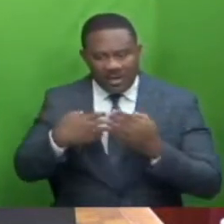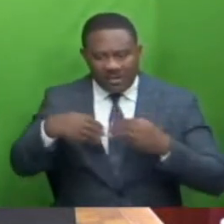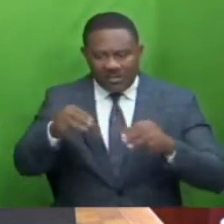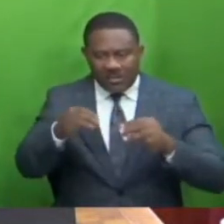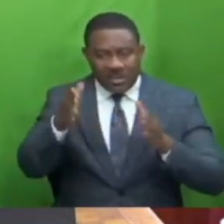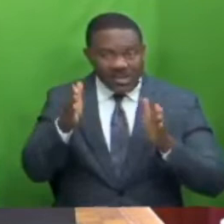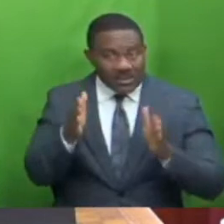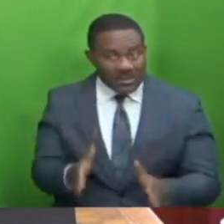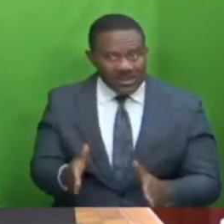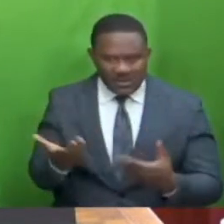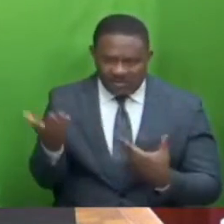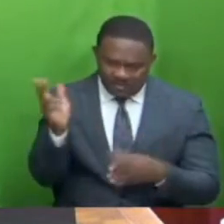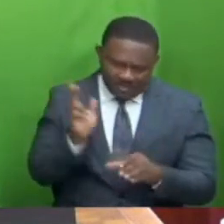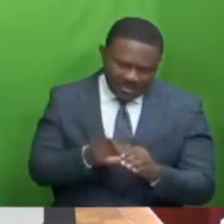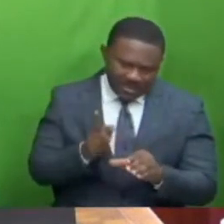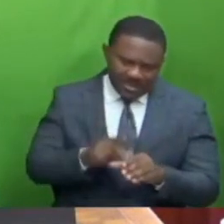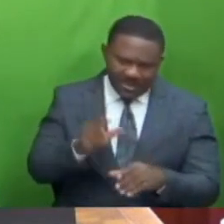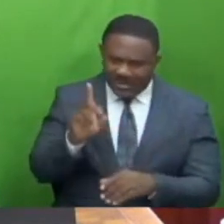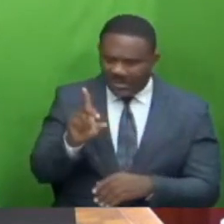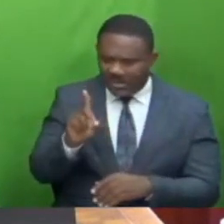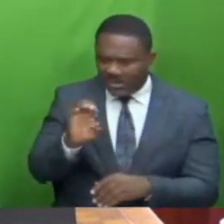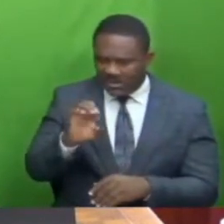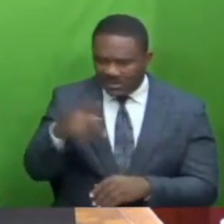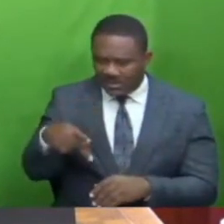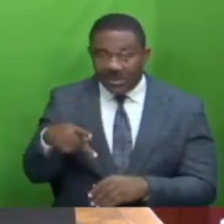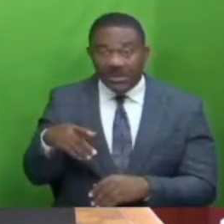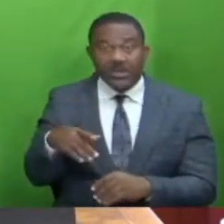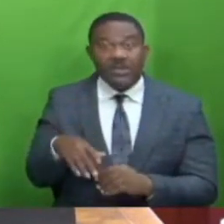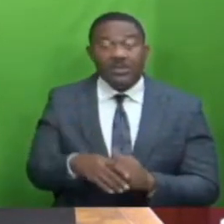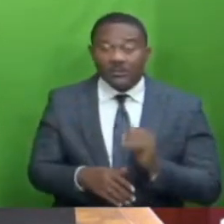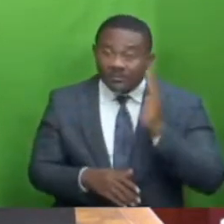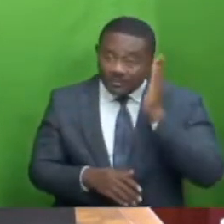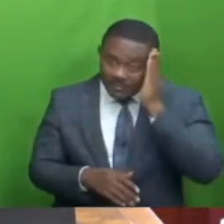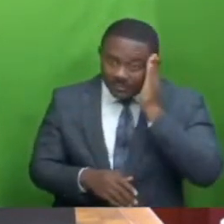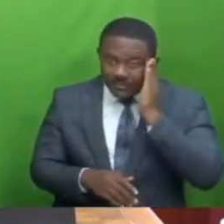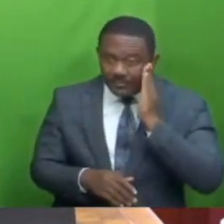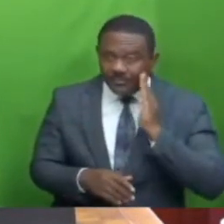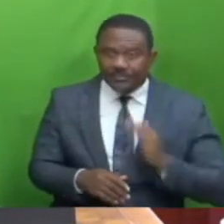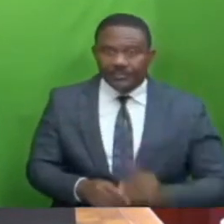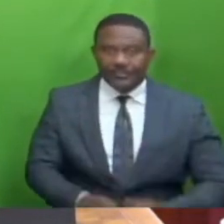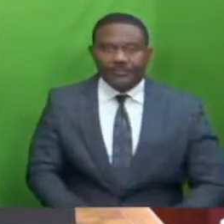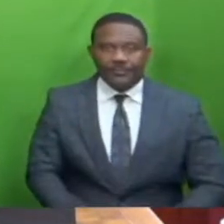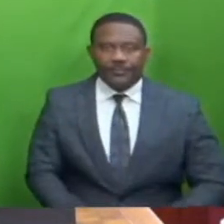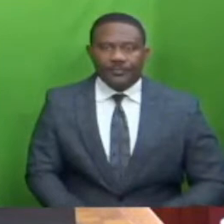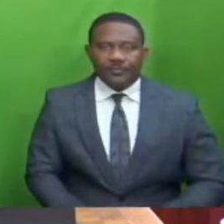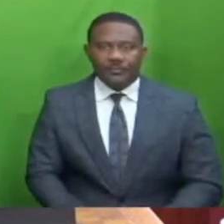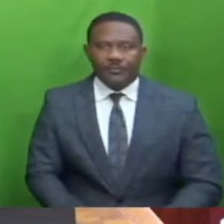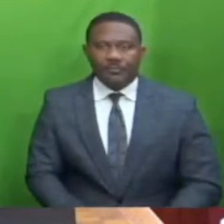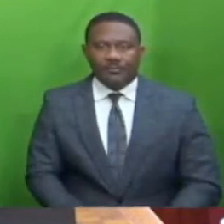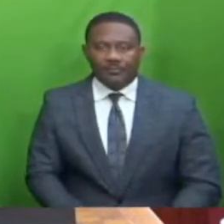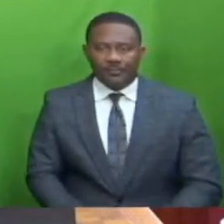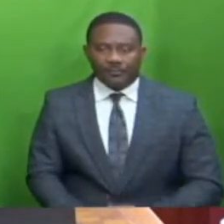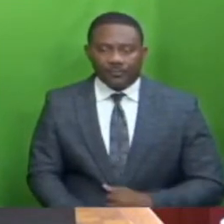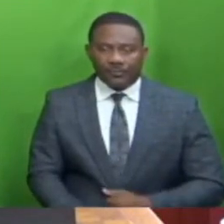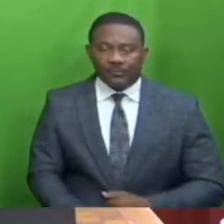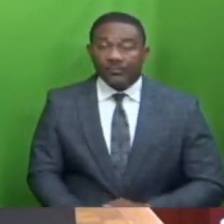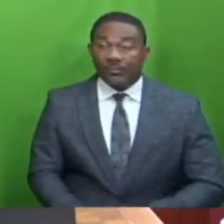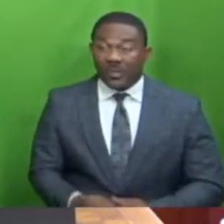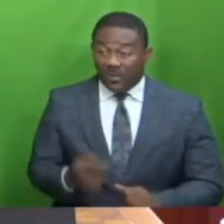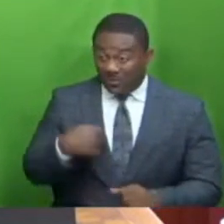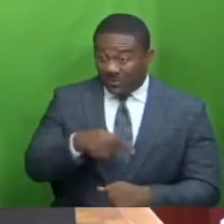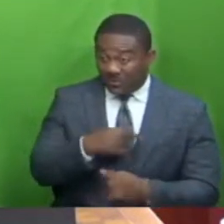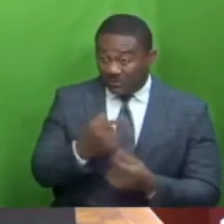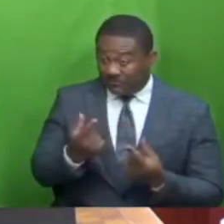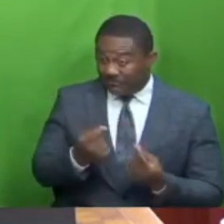in the DDEP. The effects of the debt operation of the financial sector is elevated liquidity and solvency risk